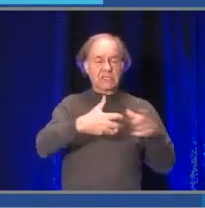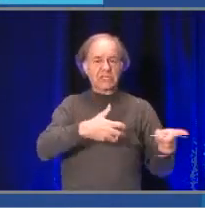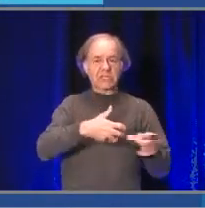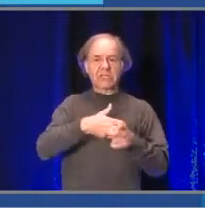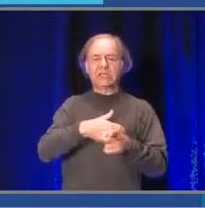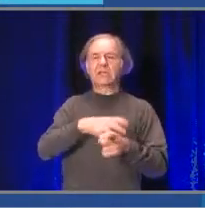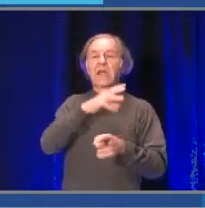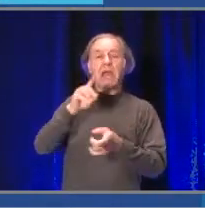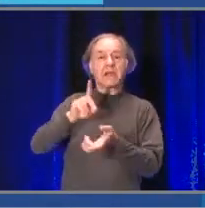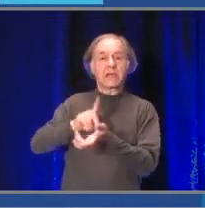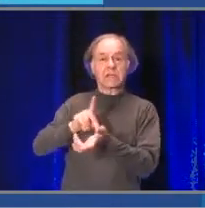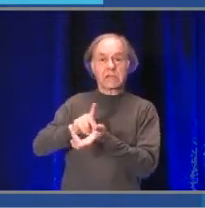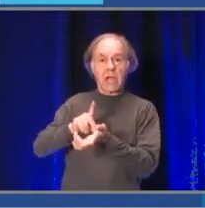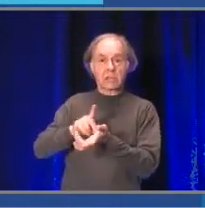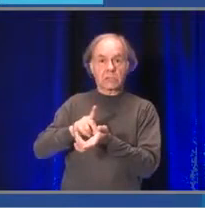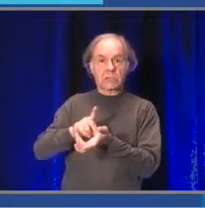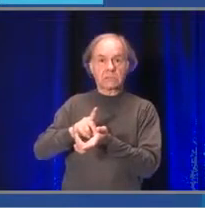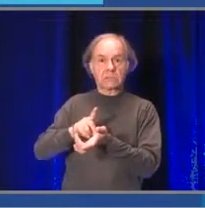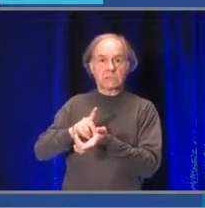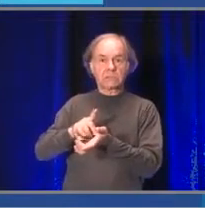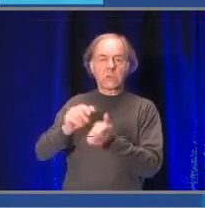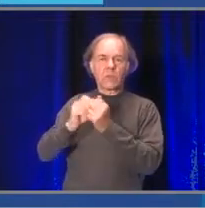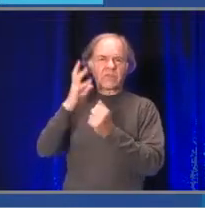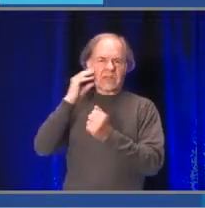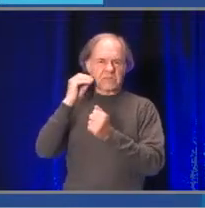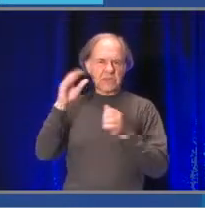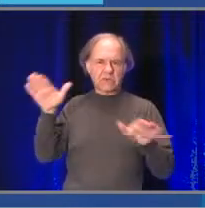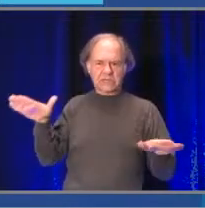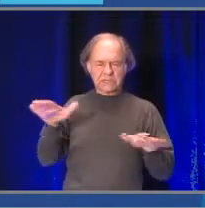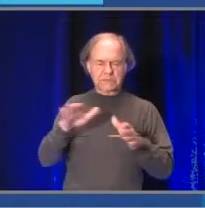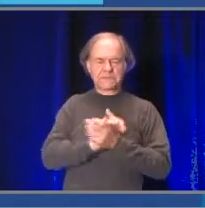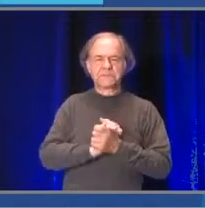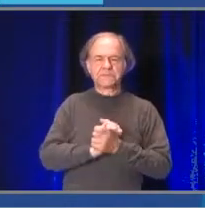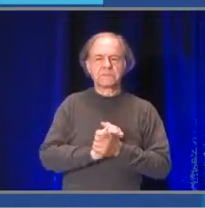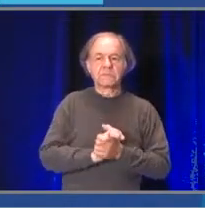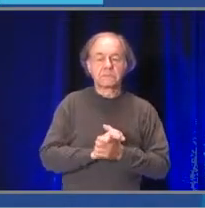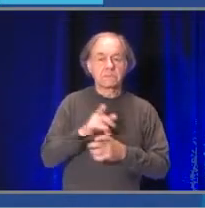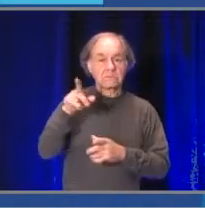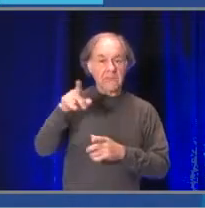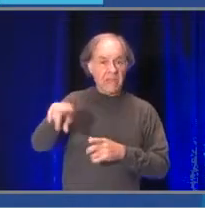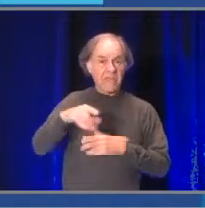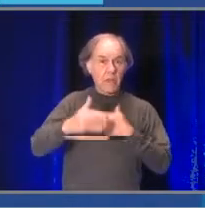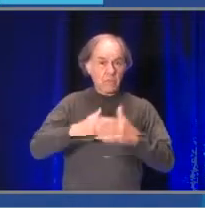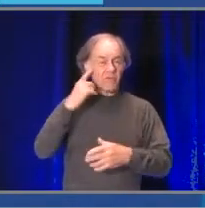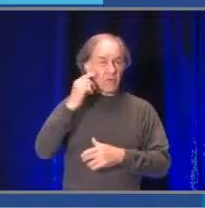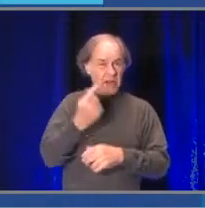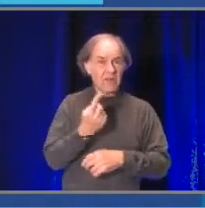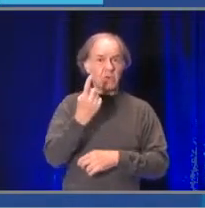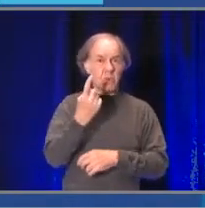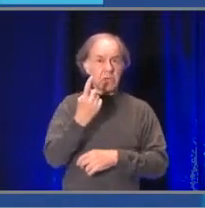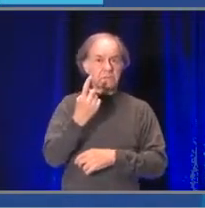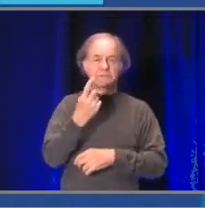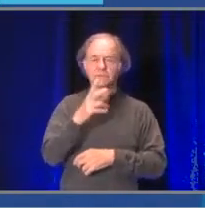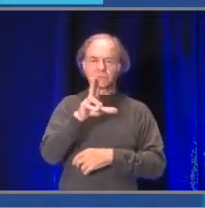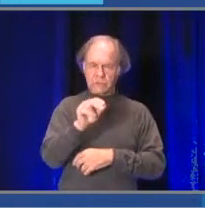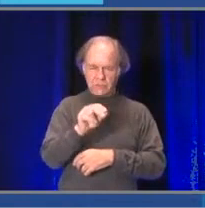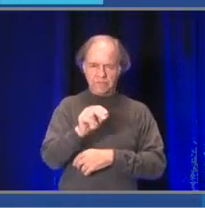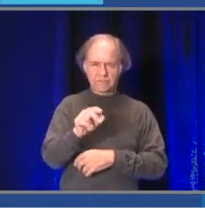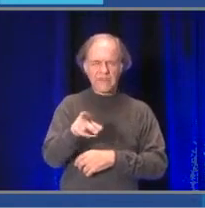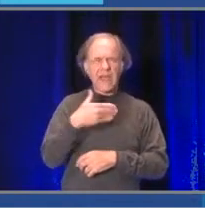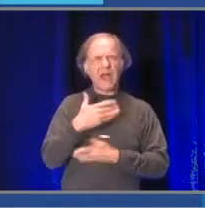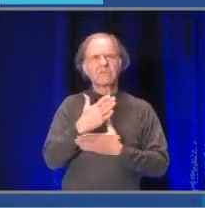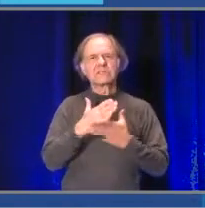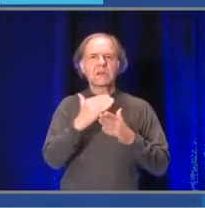a surgeon with experience. So is it for everybody? No. There are some